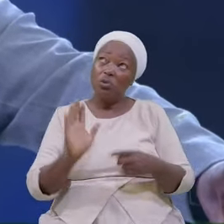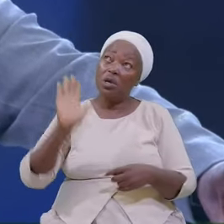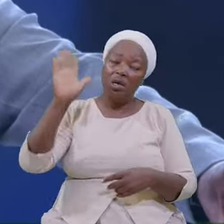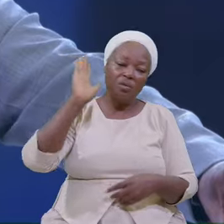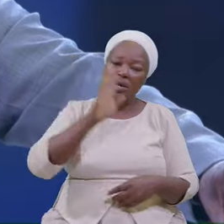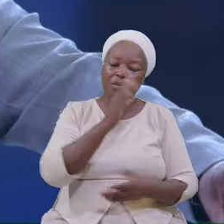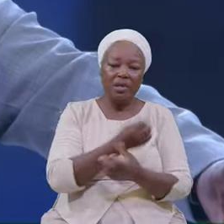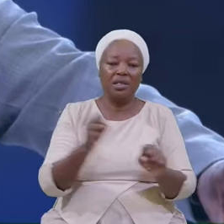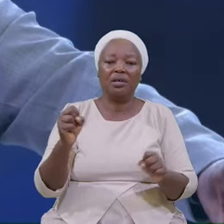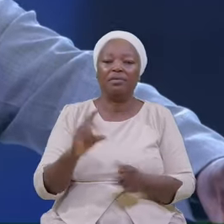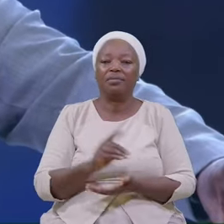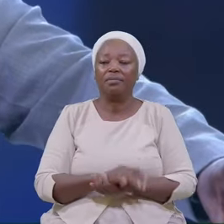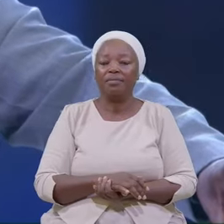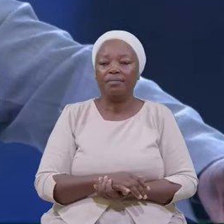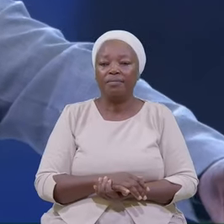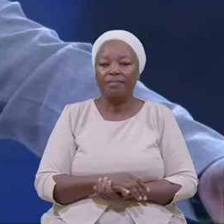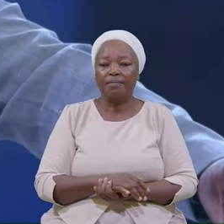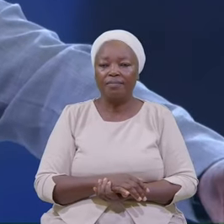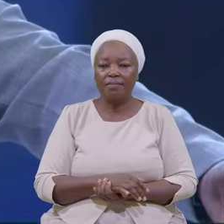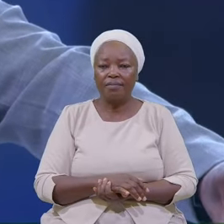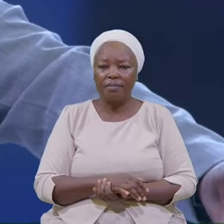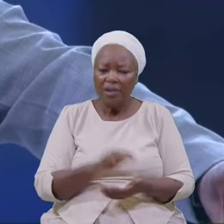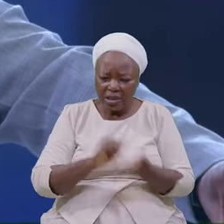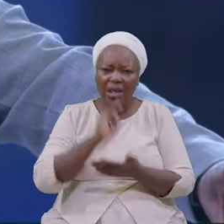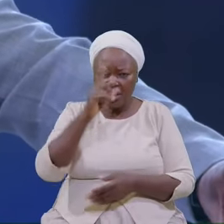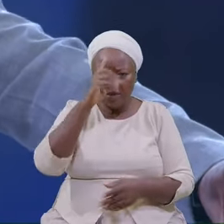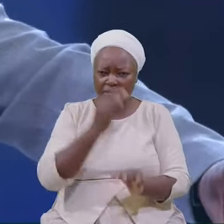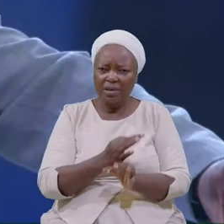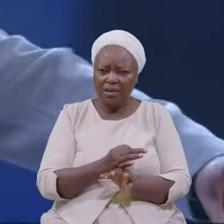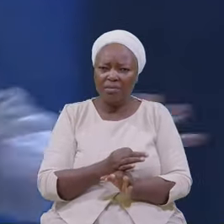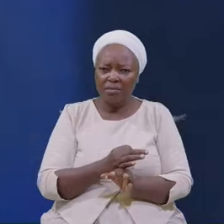Whosoever comes to him will be saved. Quiconque vient à lui sera sauvé. That's his faith. C'est sa foi.